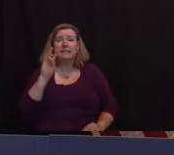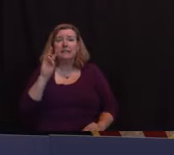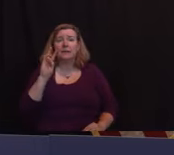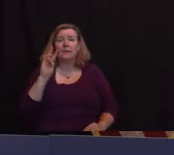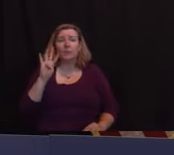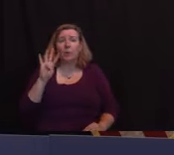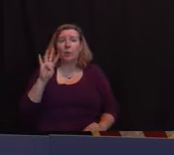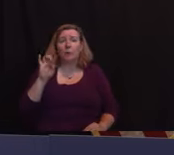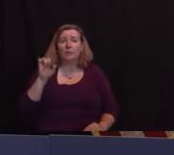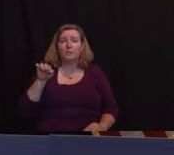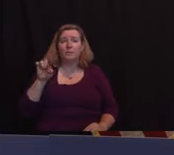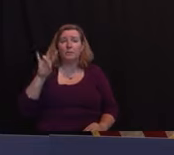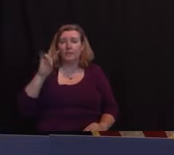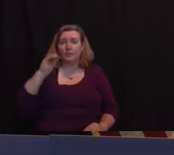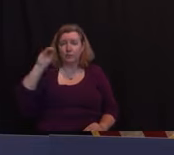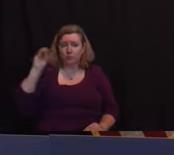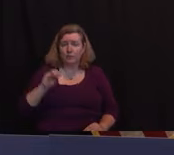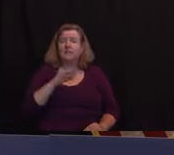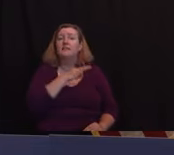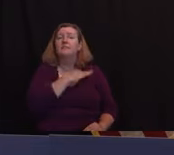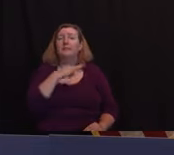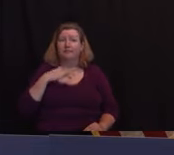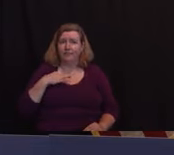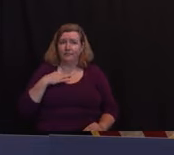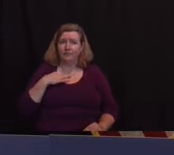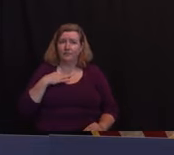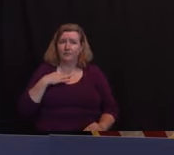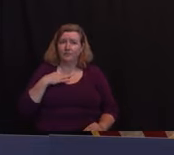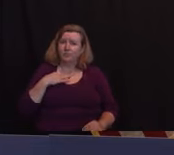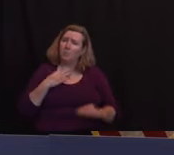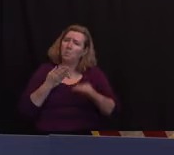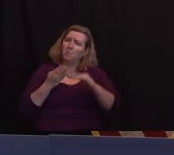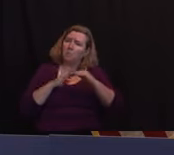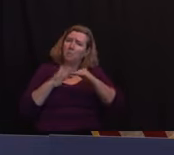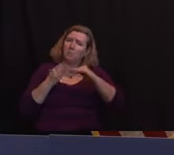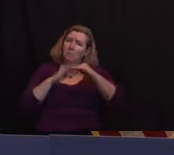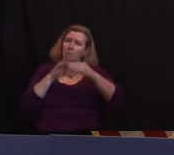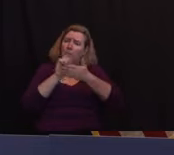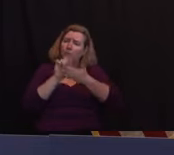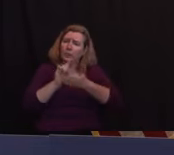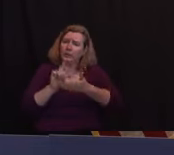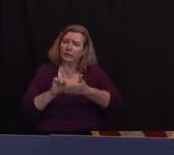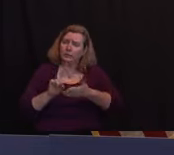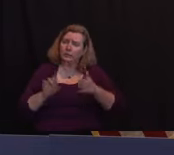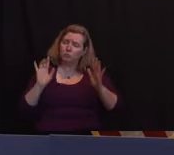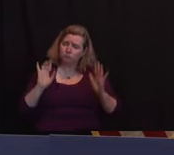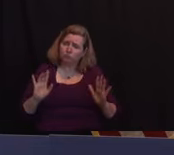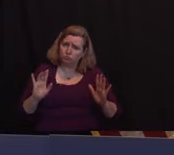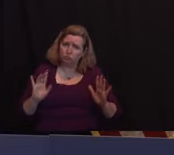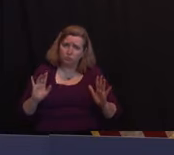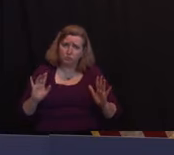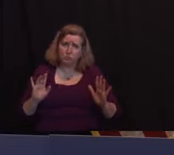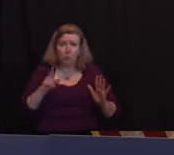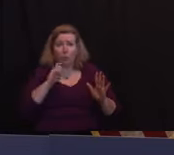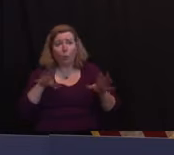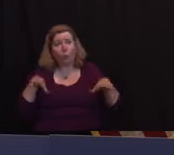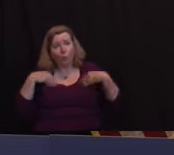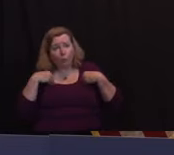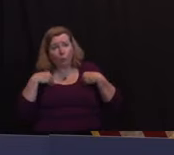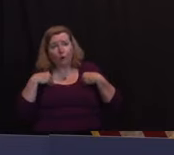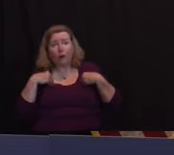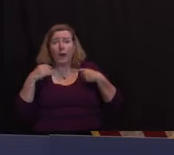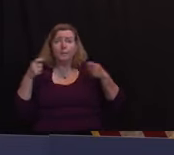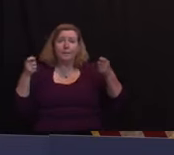64.7% of the staff. So that is going up every week. I have to say that the owners, the managers,